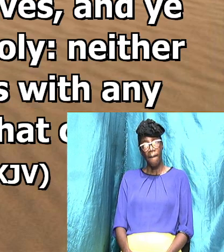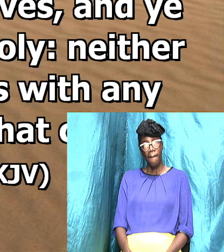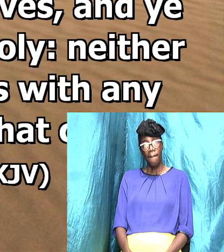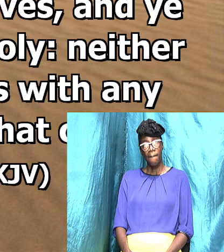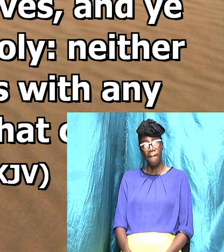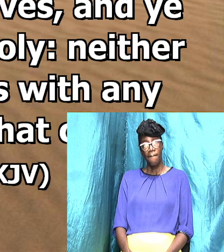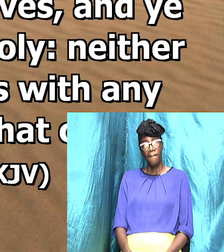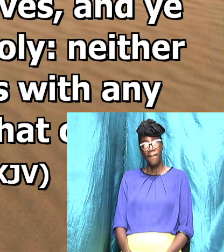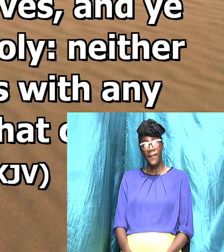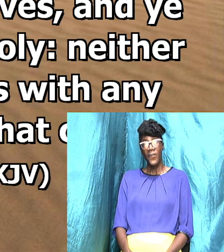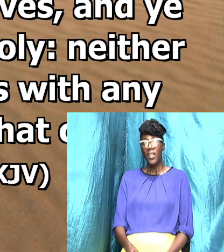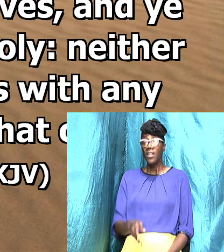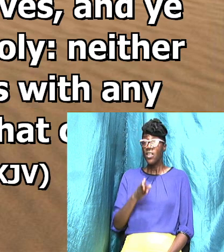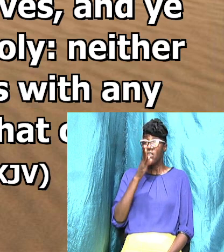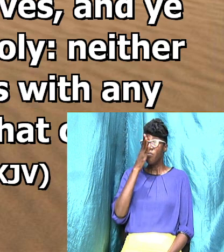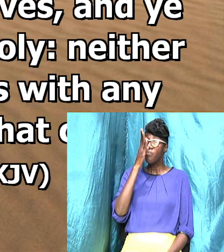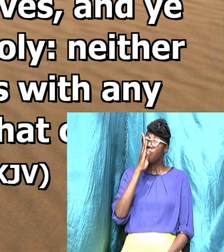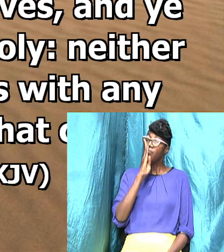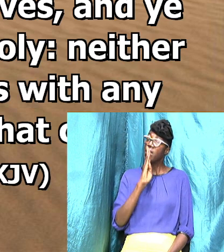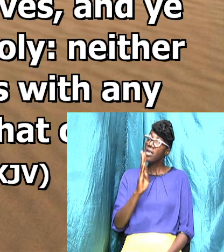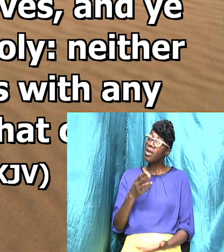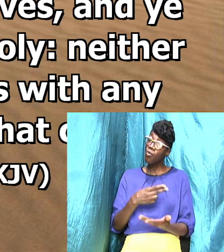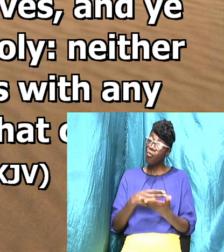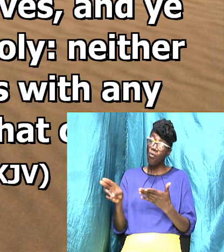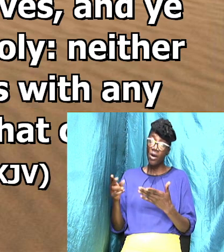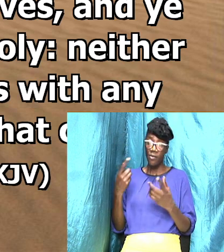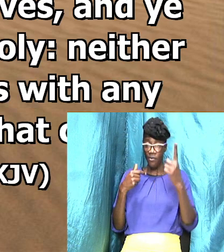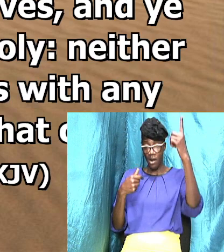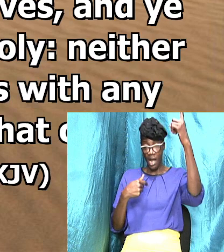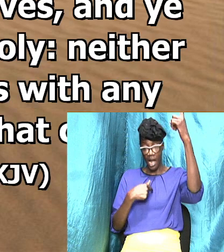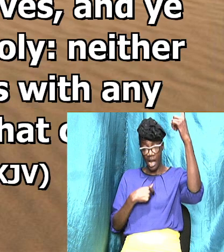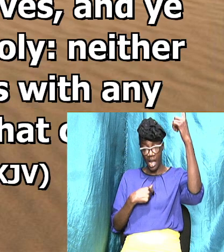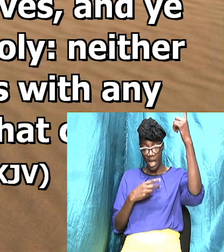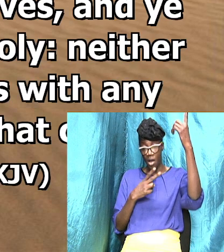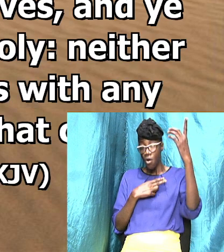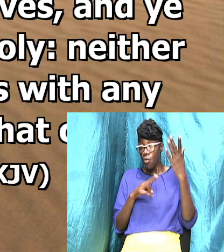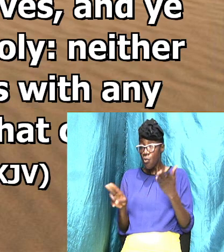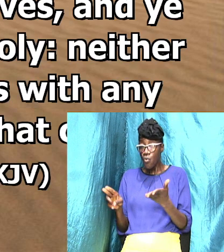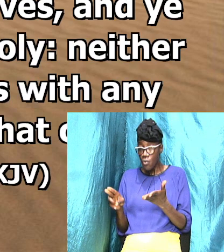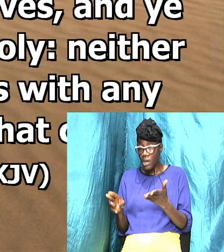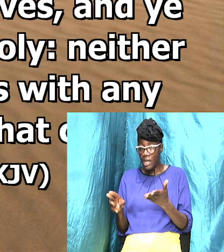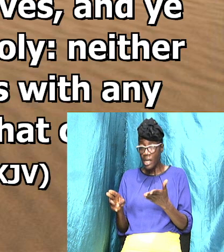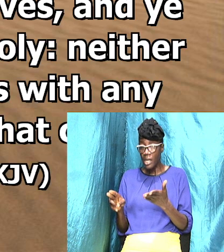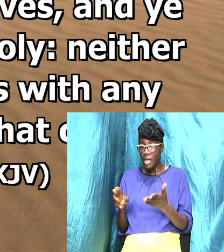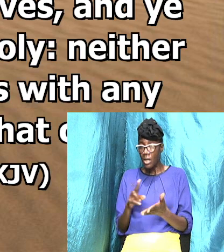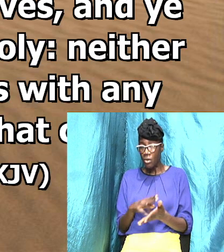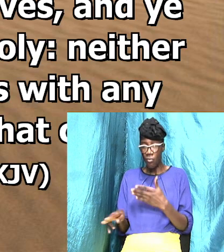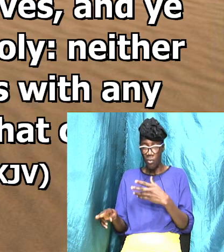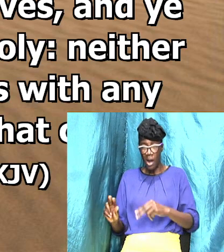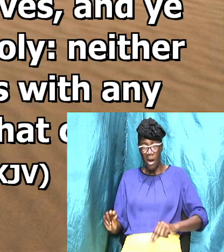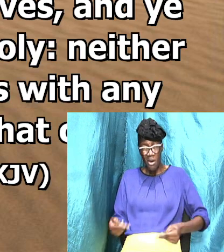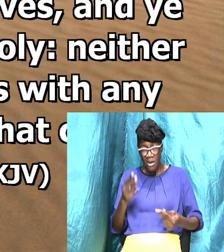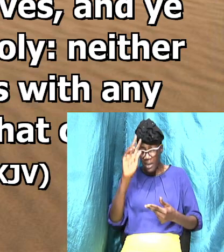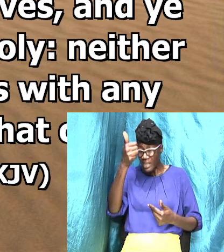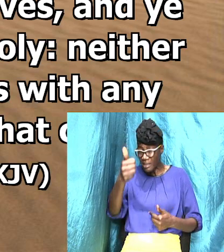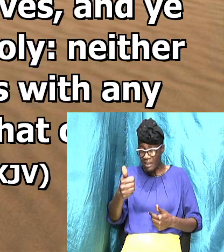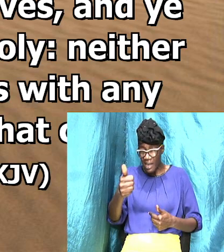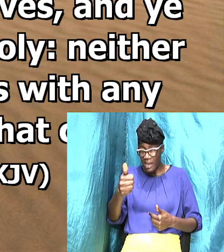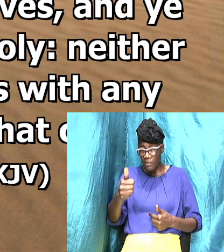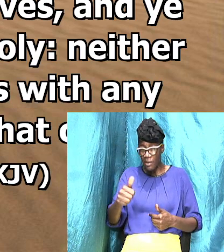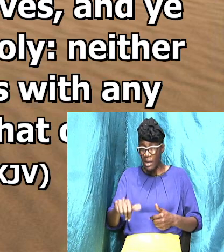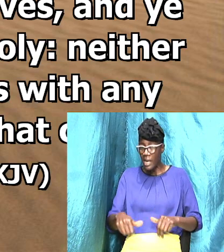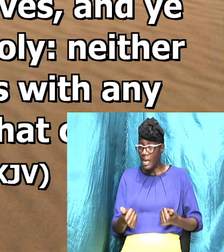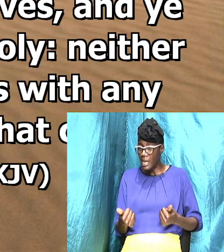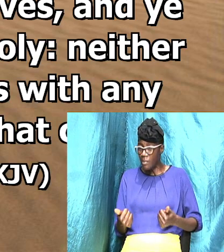and he shall be holy, for I am holy. Neither shall he defile yourselves with any manner